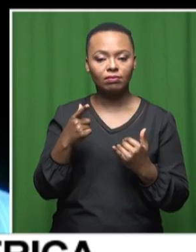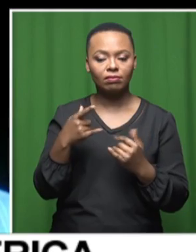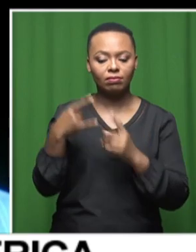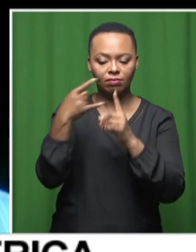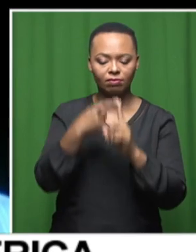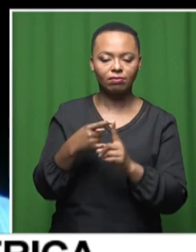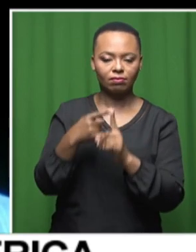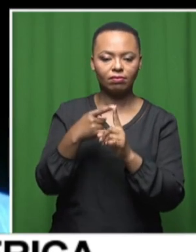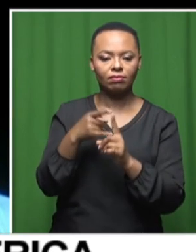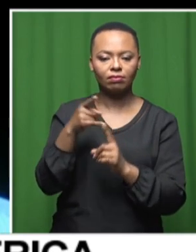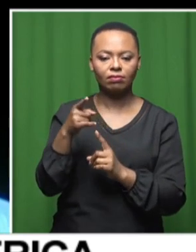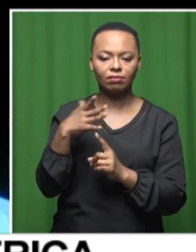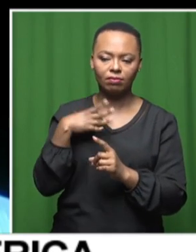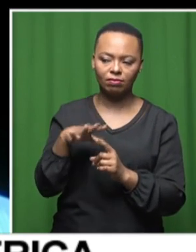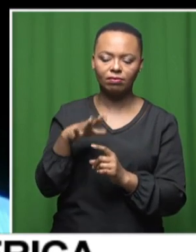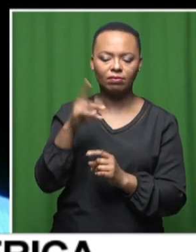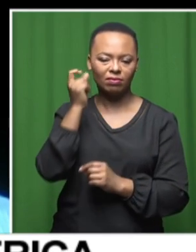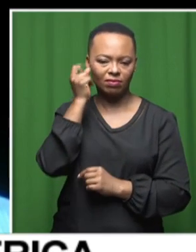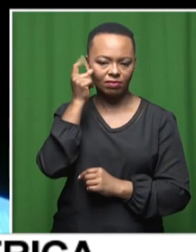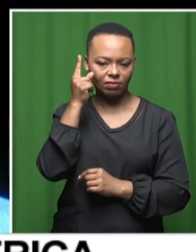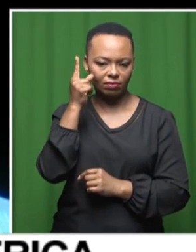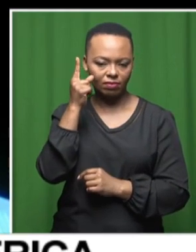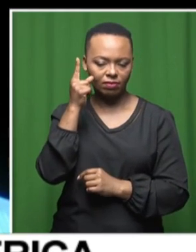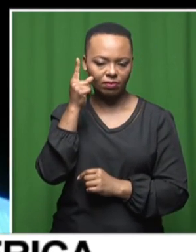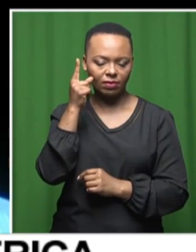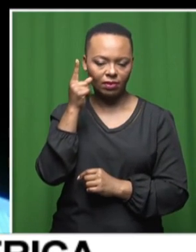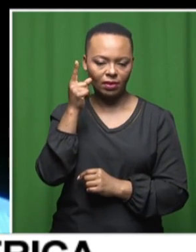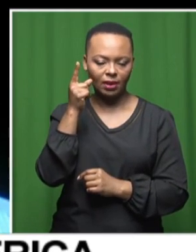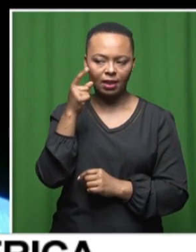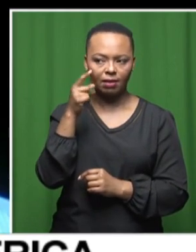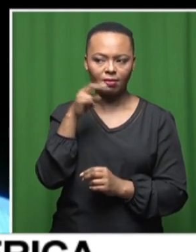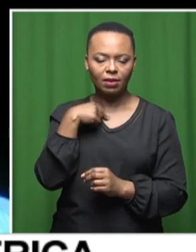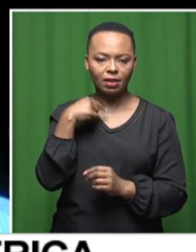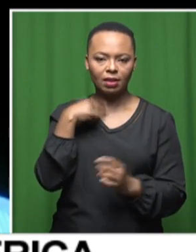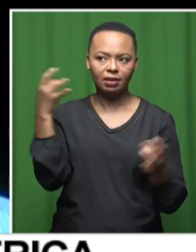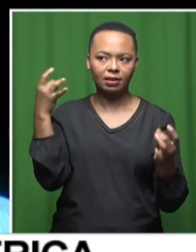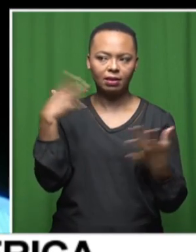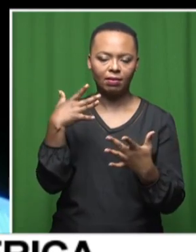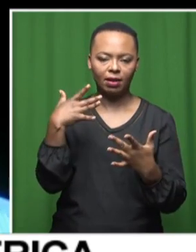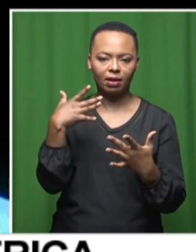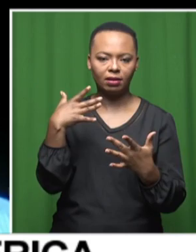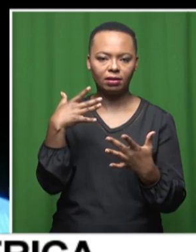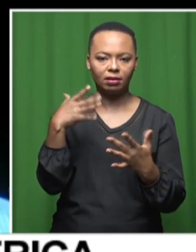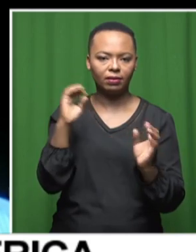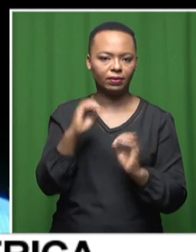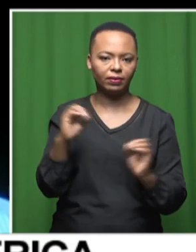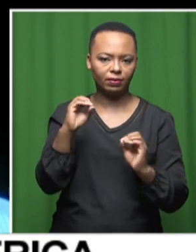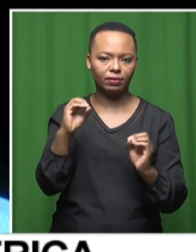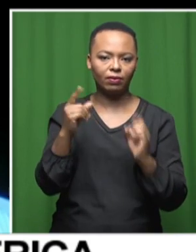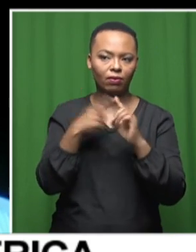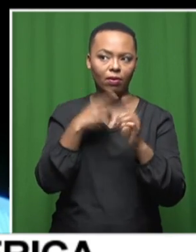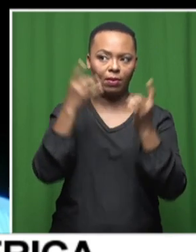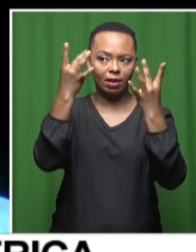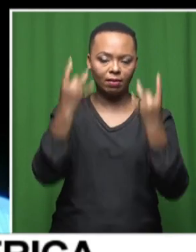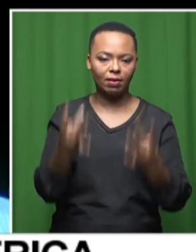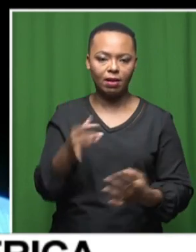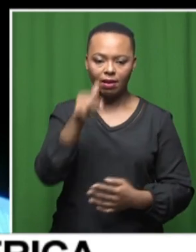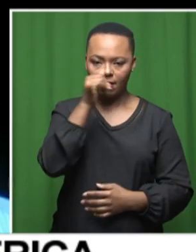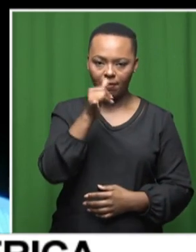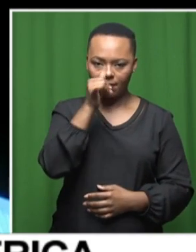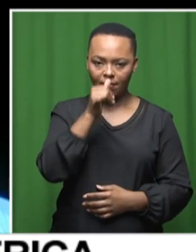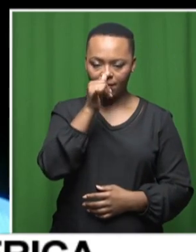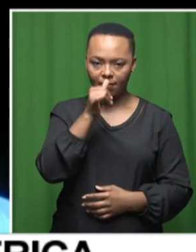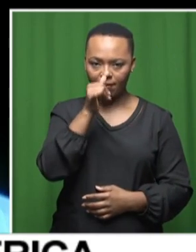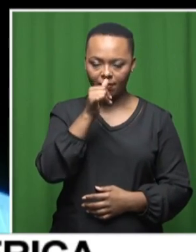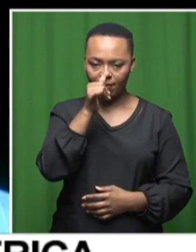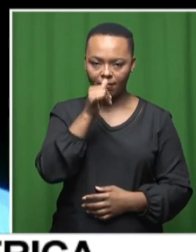to feel, that I'm somewhat surprised by these statistics, but I'm not. And I'm not sure